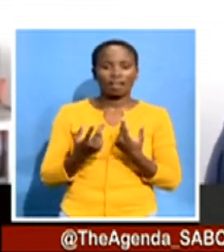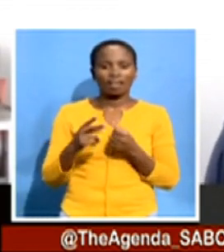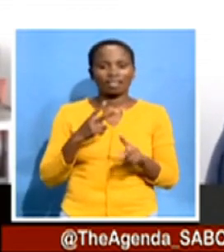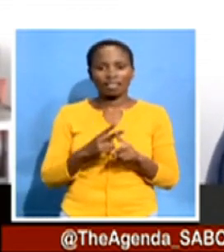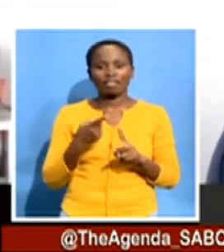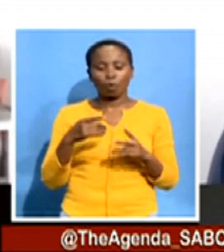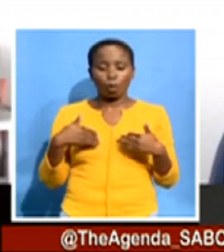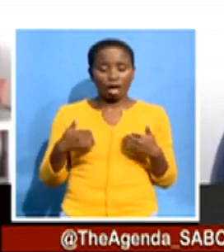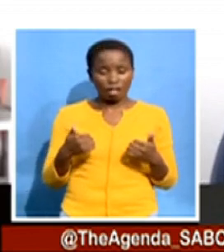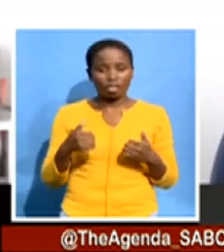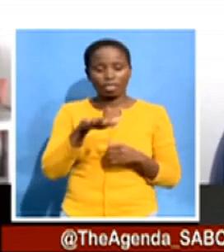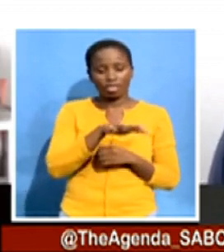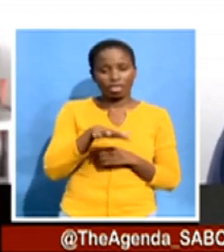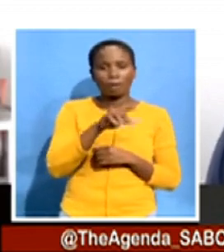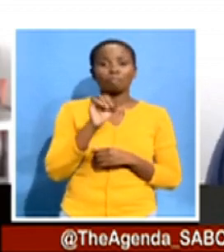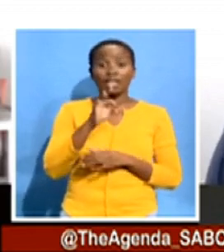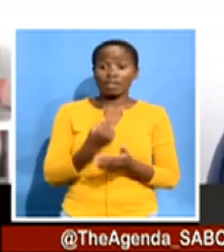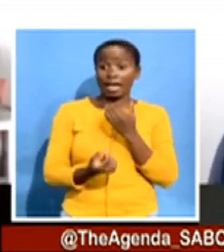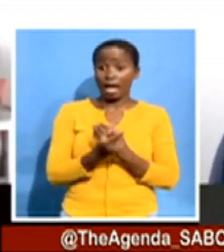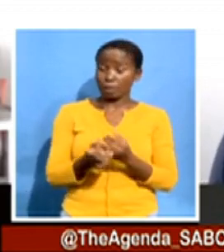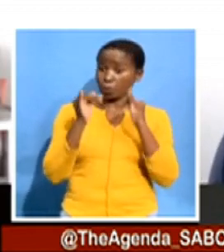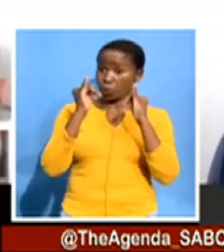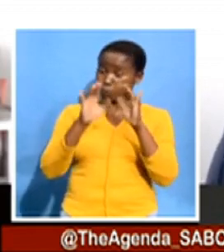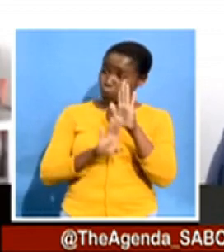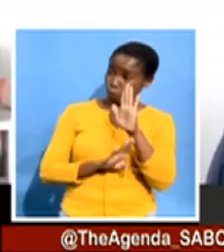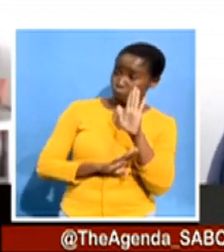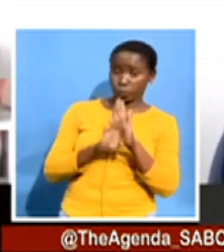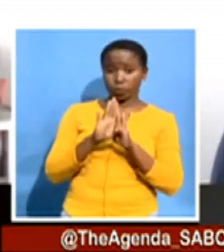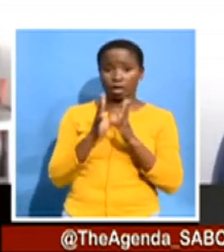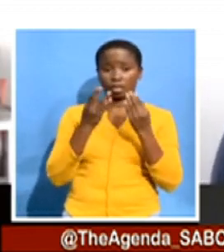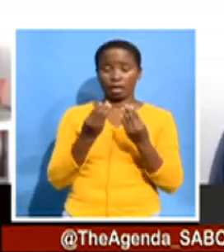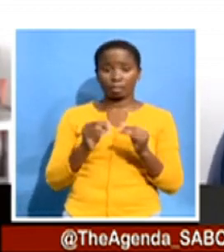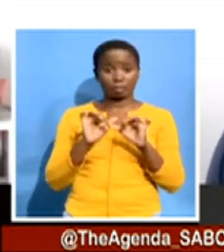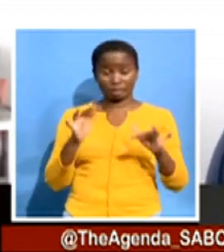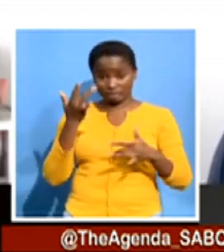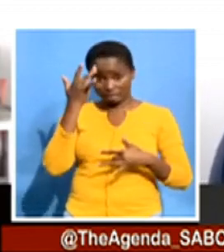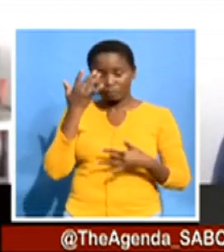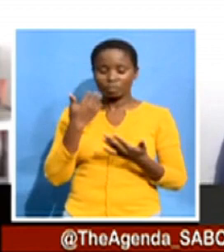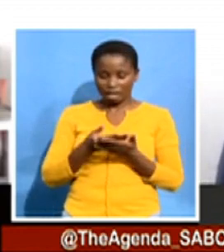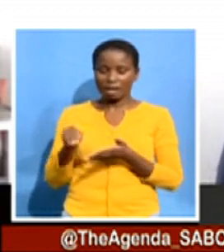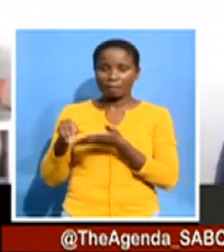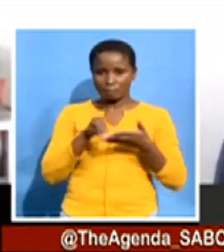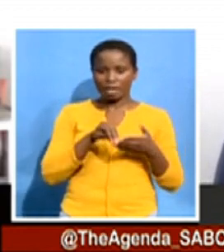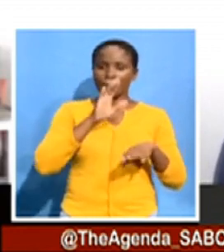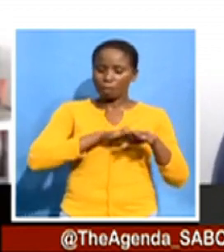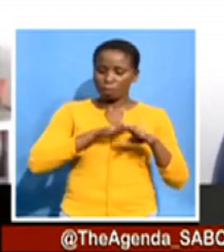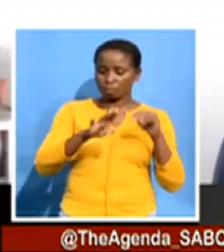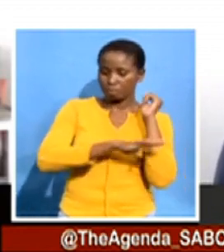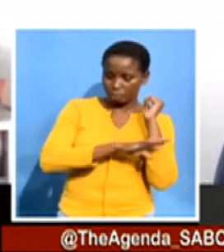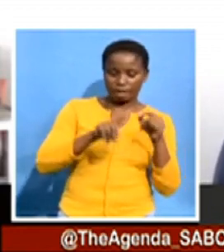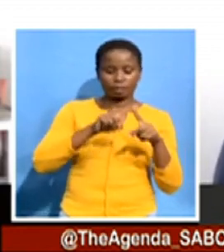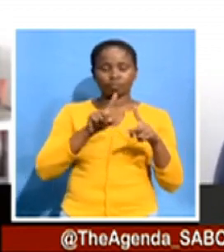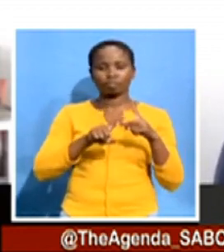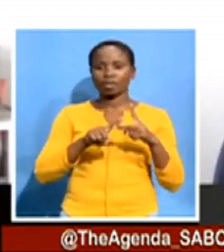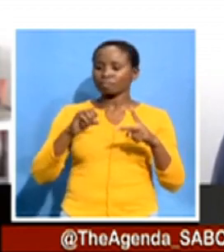starts increasing. And that's bringing online additional beds, additional staff, additional oxygen points to be able to cope with